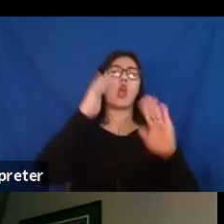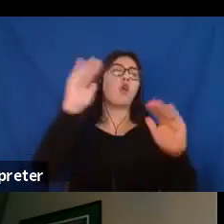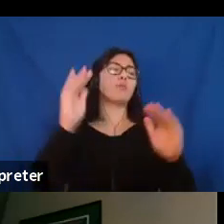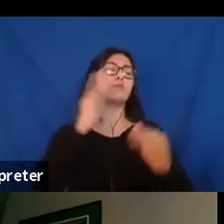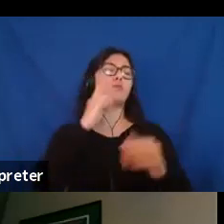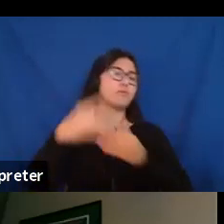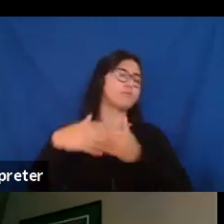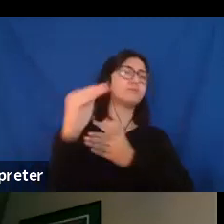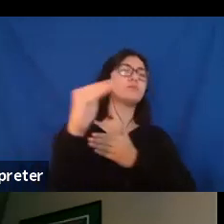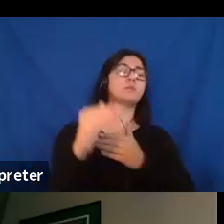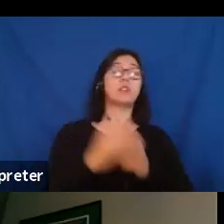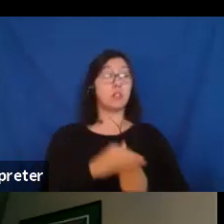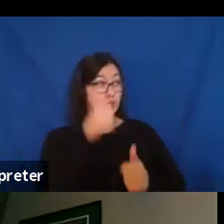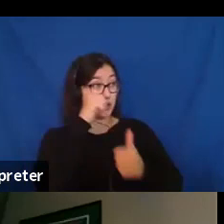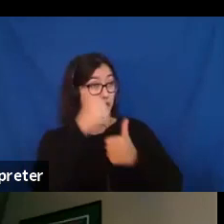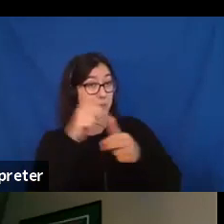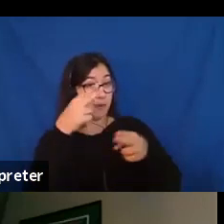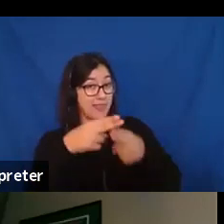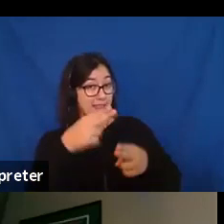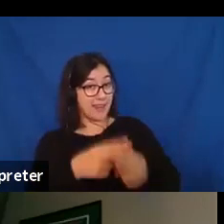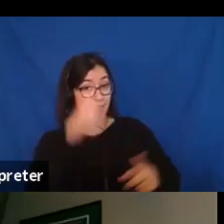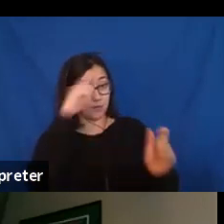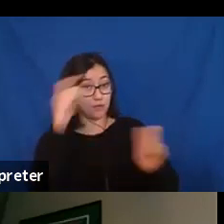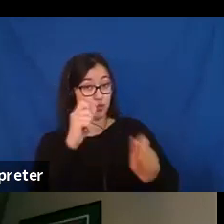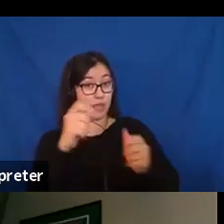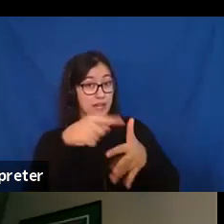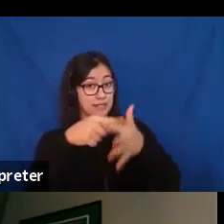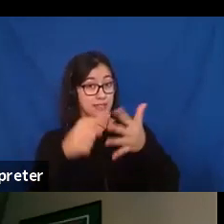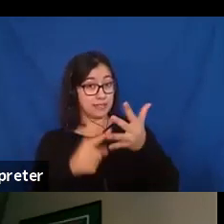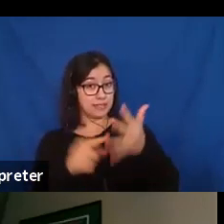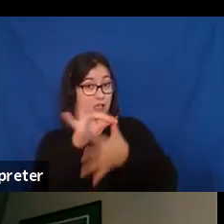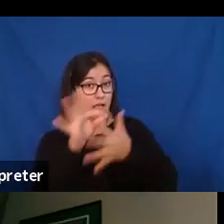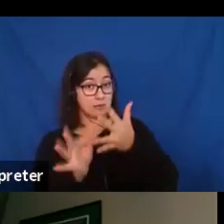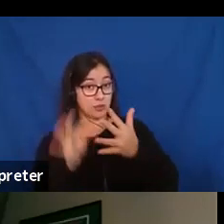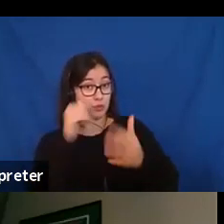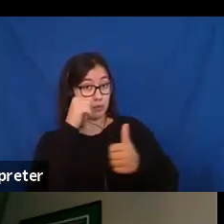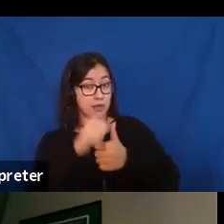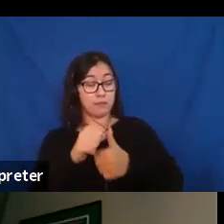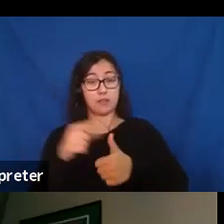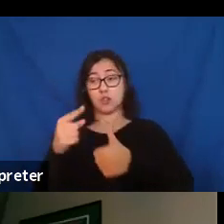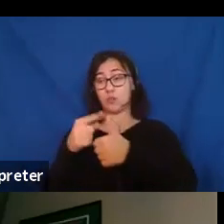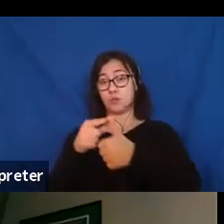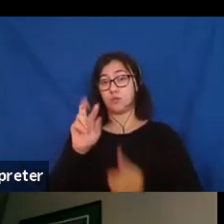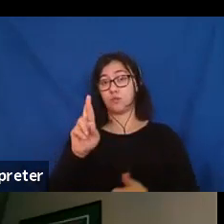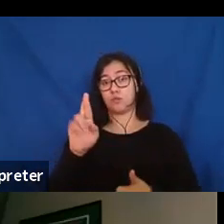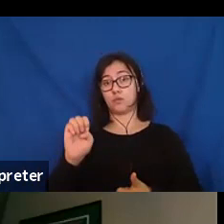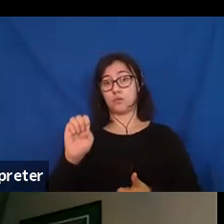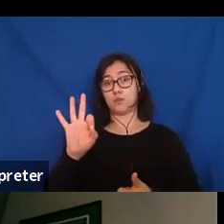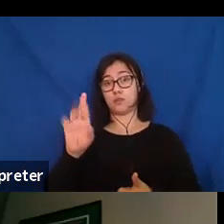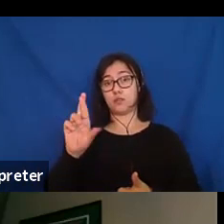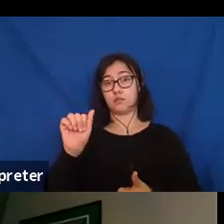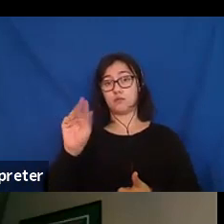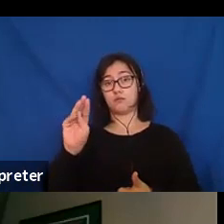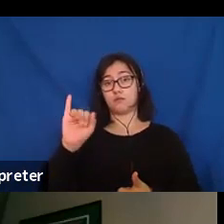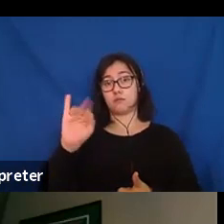Great. Do you remember the name of any of those specific strategies that we practiced last week? Reframing. Yes. Reframing. Yep.